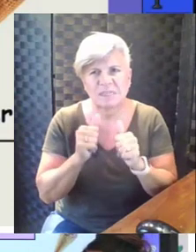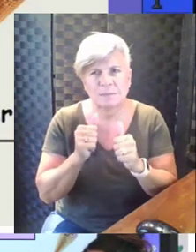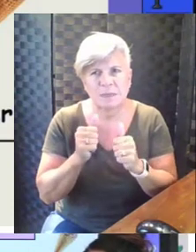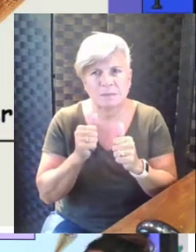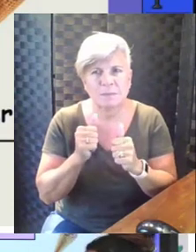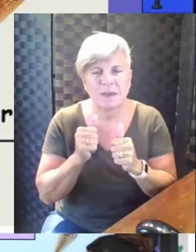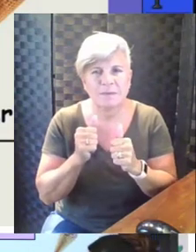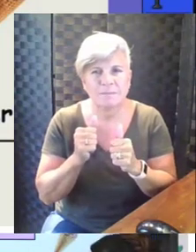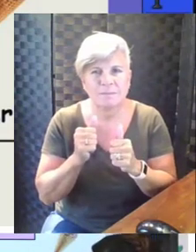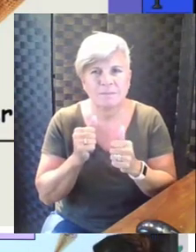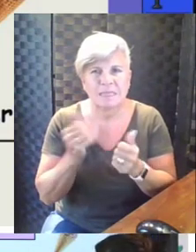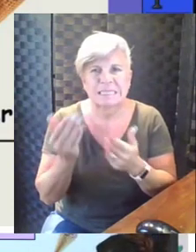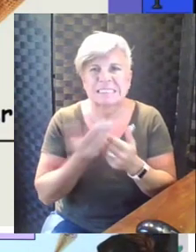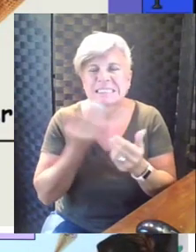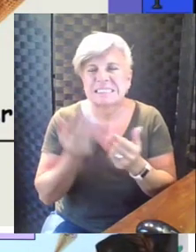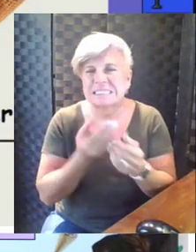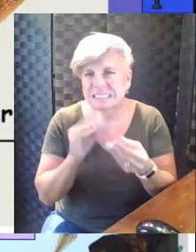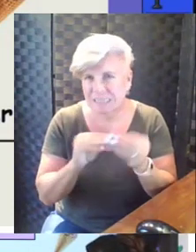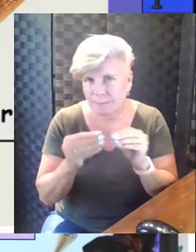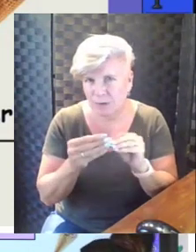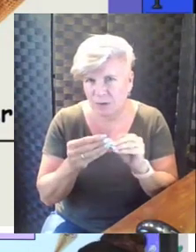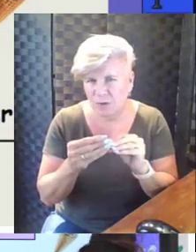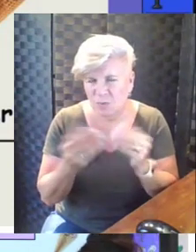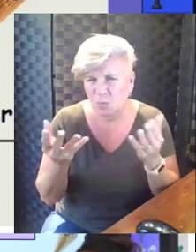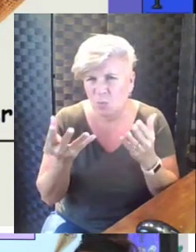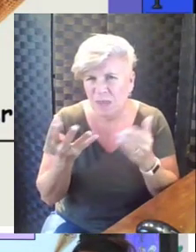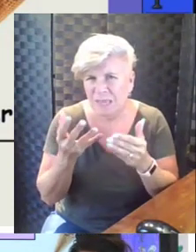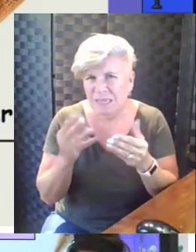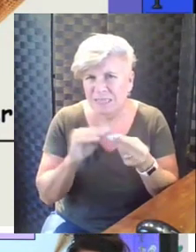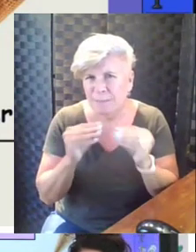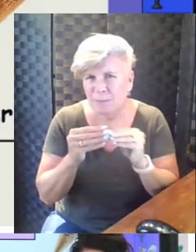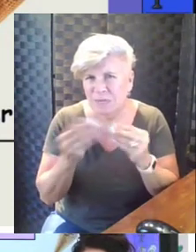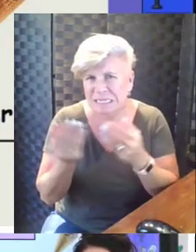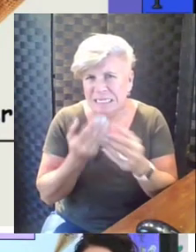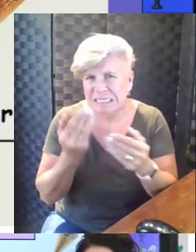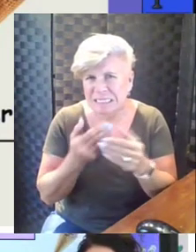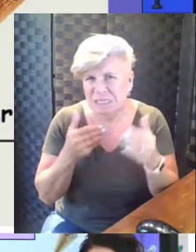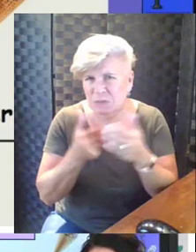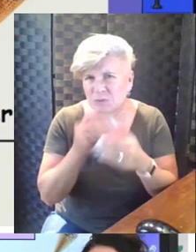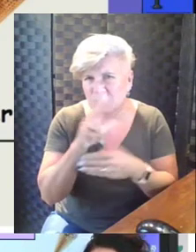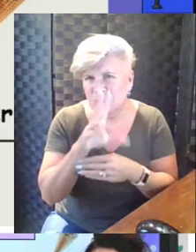friendly number. What friendly number is really close to 36?